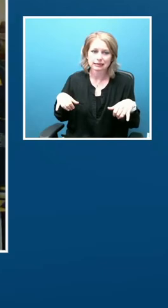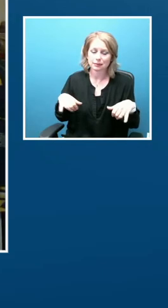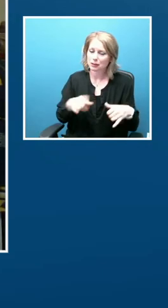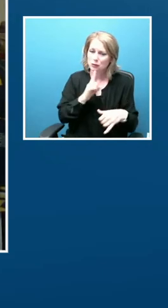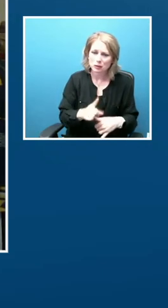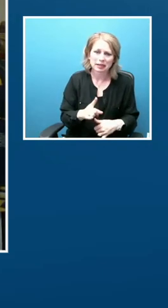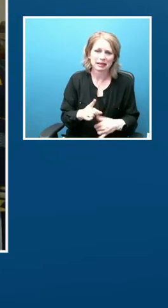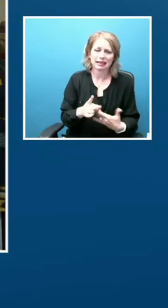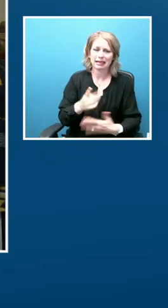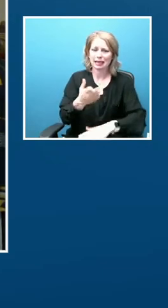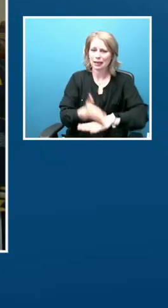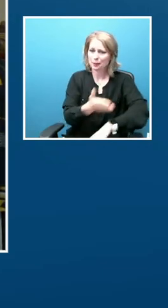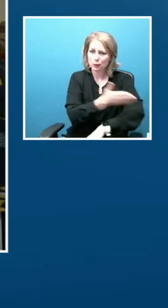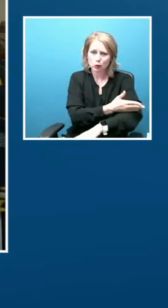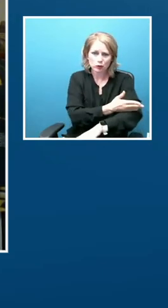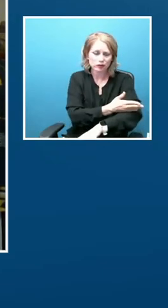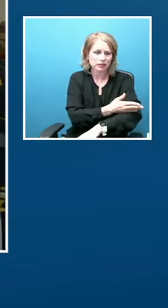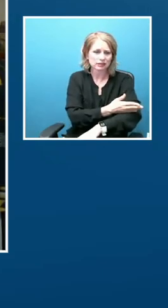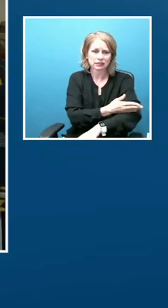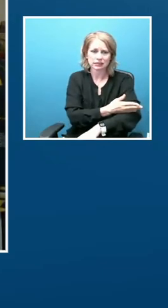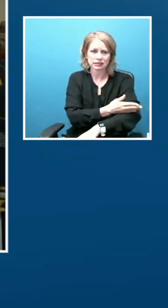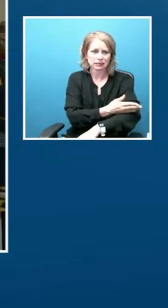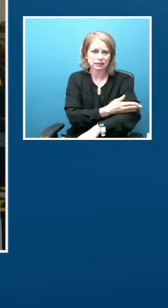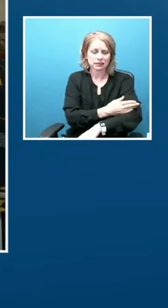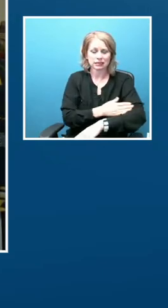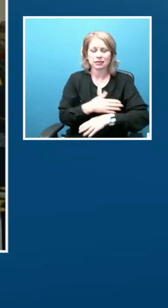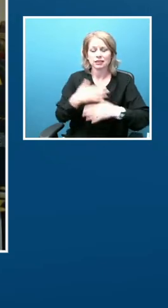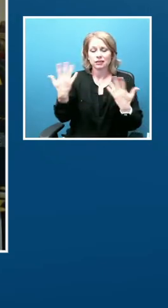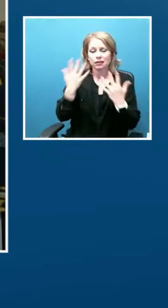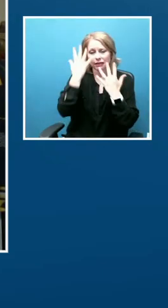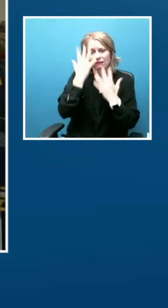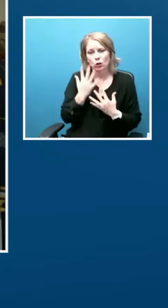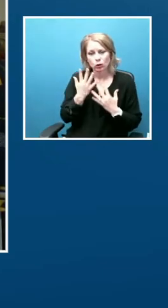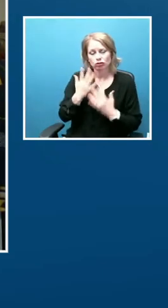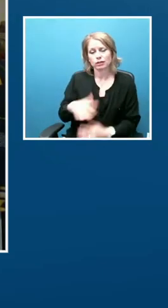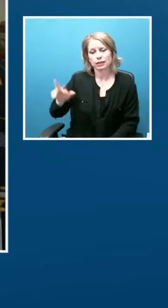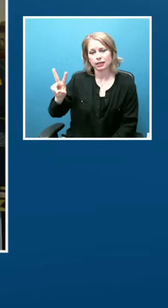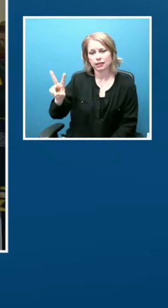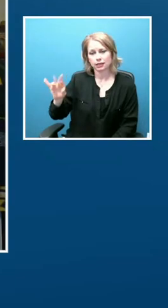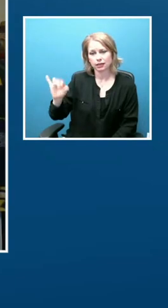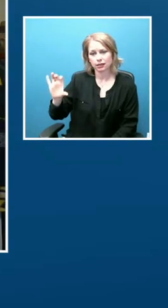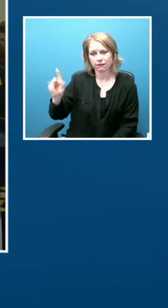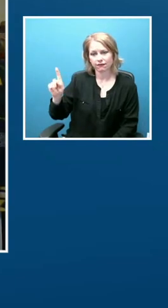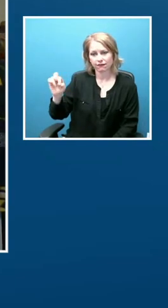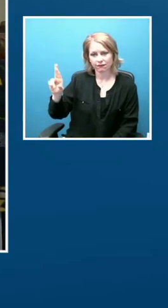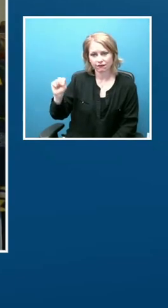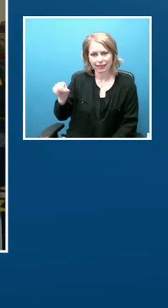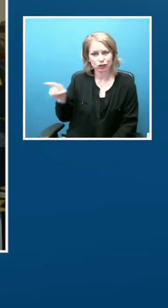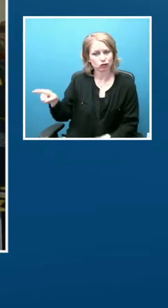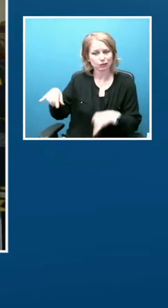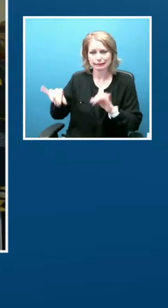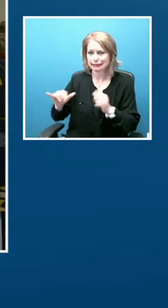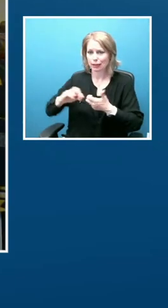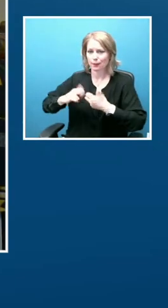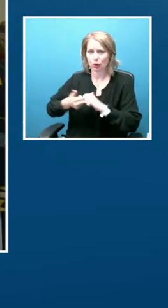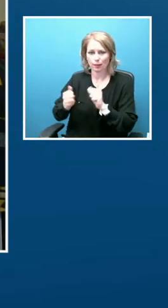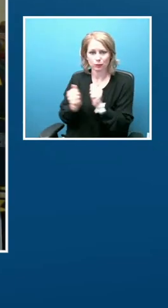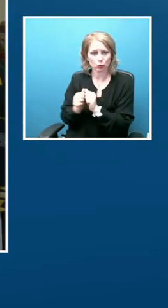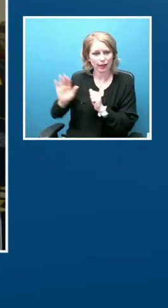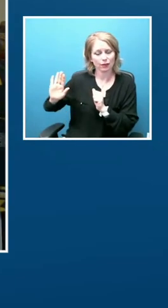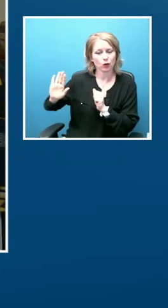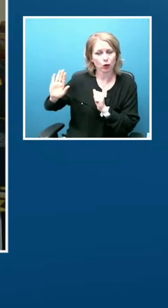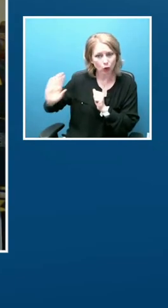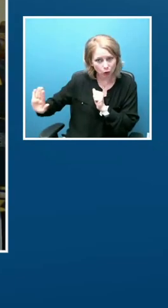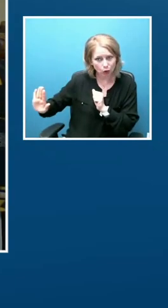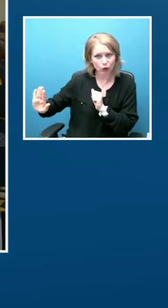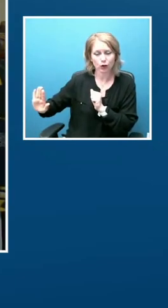outreach to the core constituency. Ms. Vickers still finds issues with our efforts based on her individual interpretation